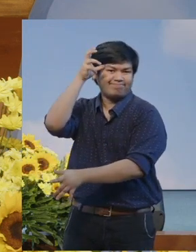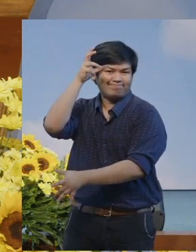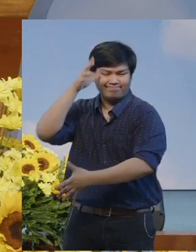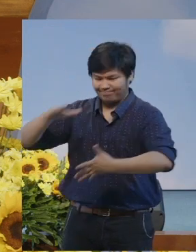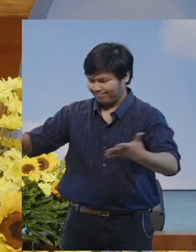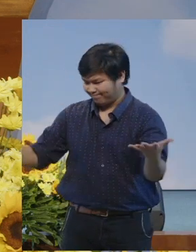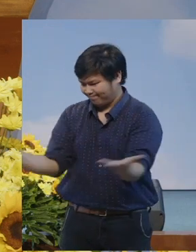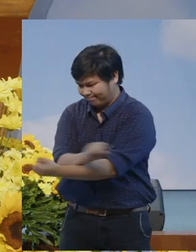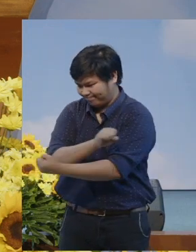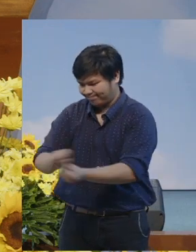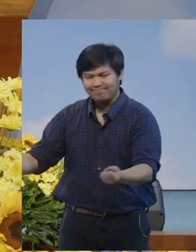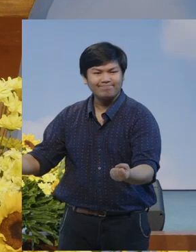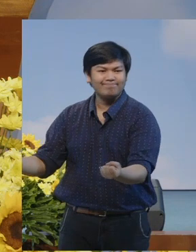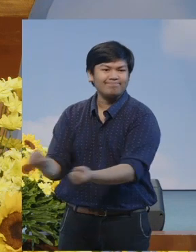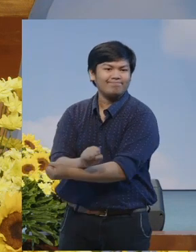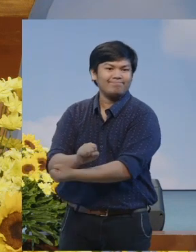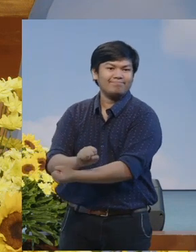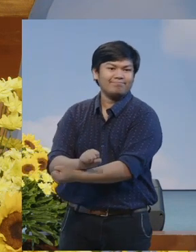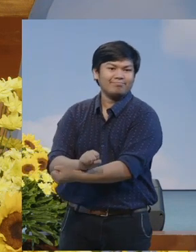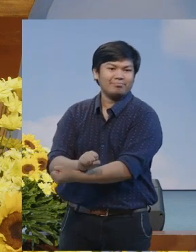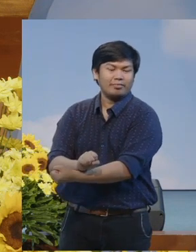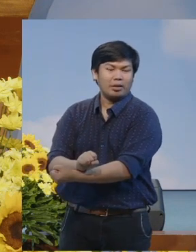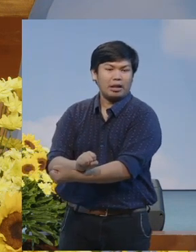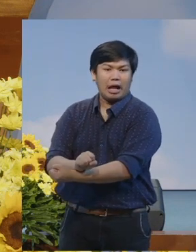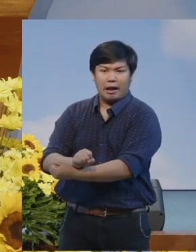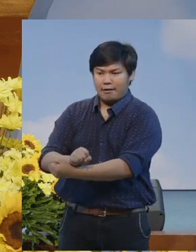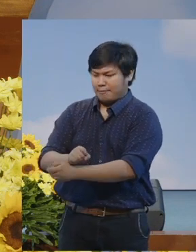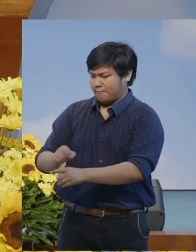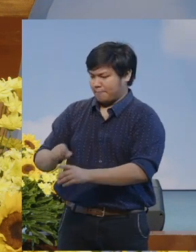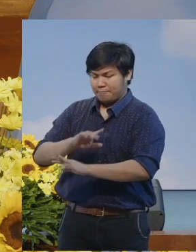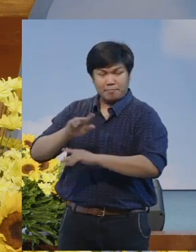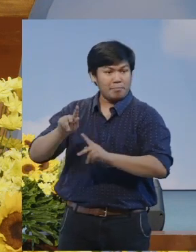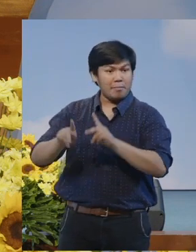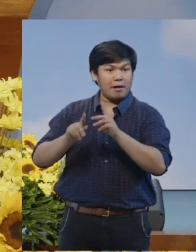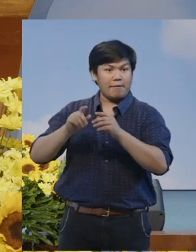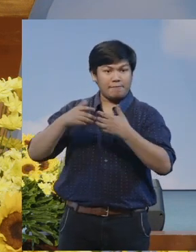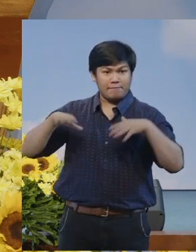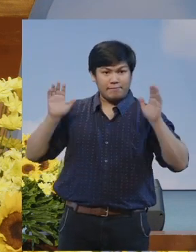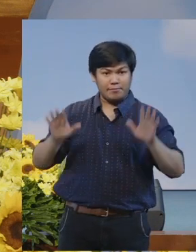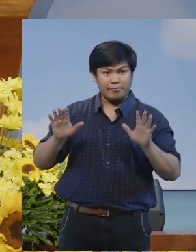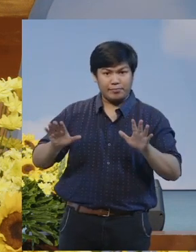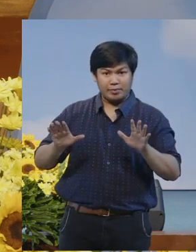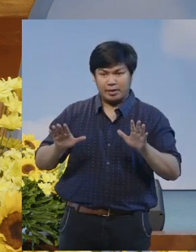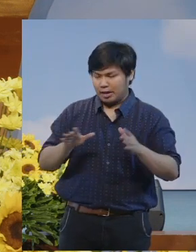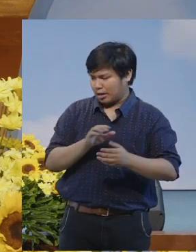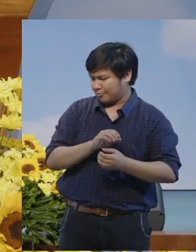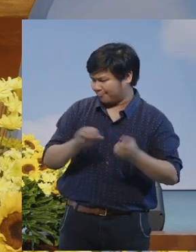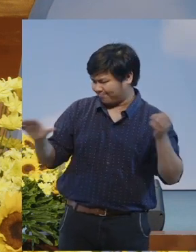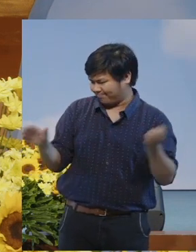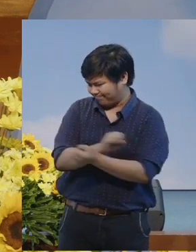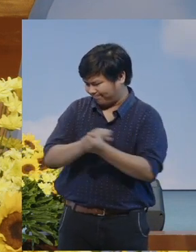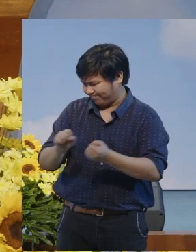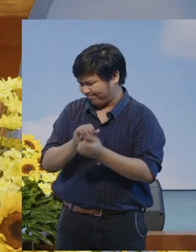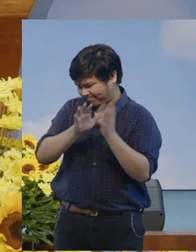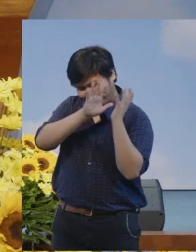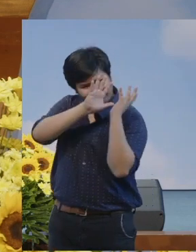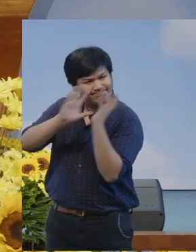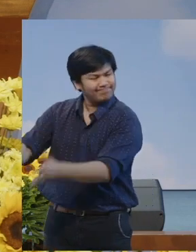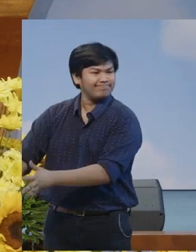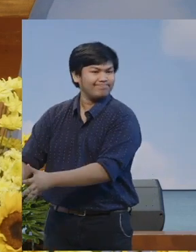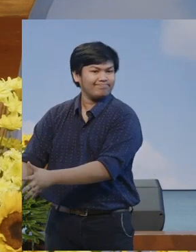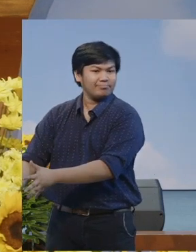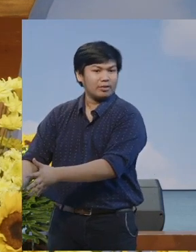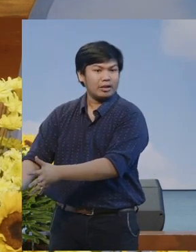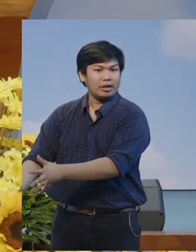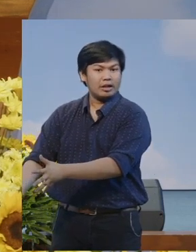you, O guardian cherub, from the midst of the stones of fire." Yun po